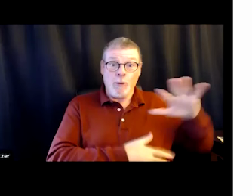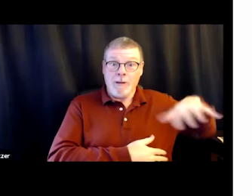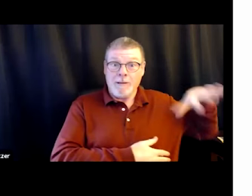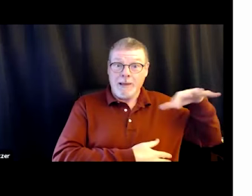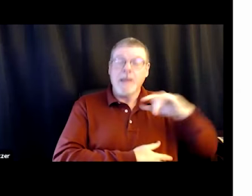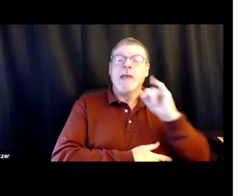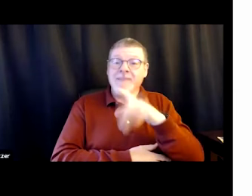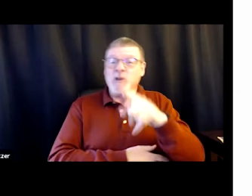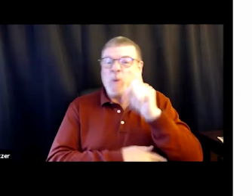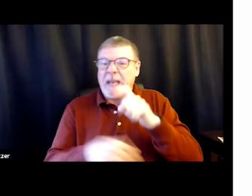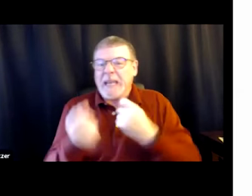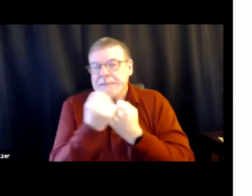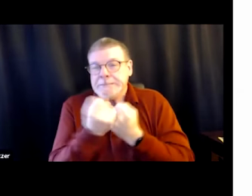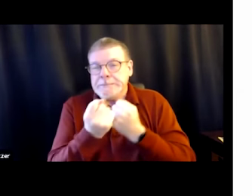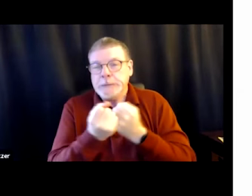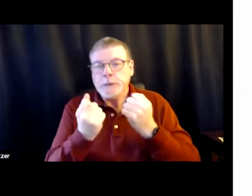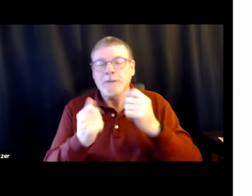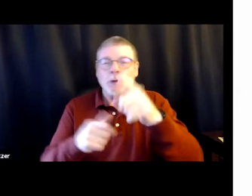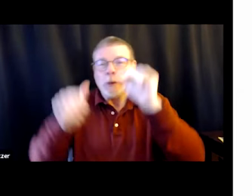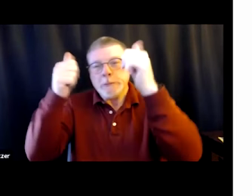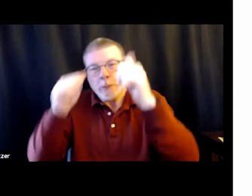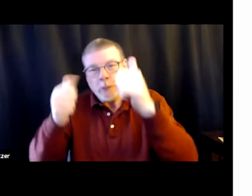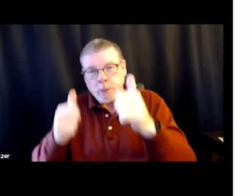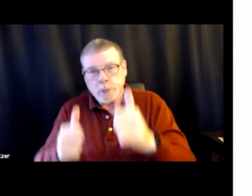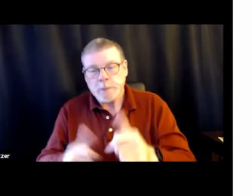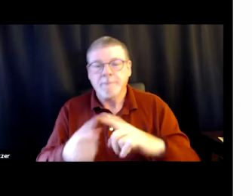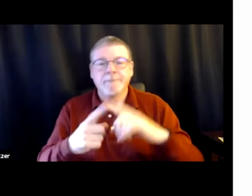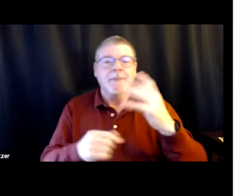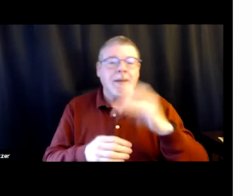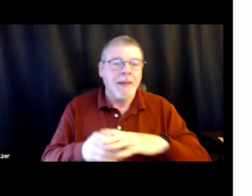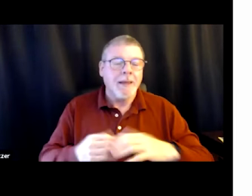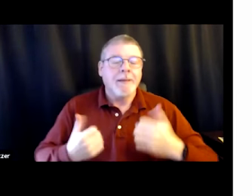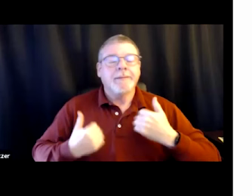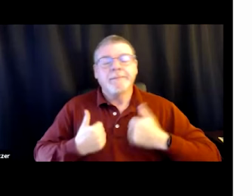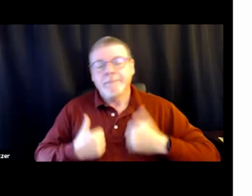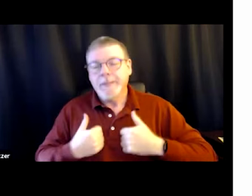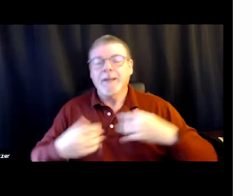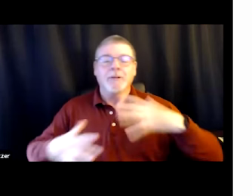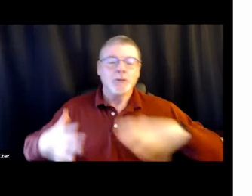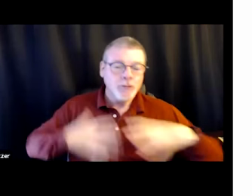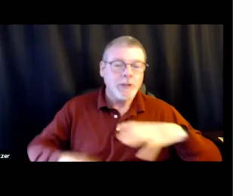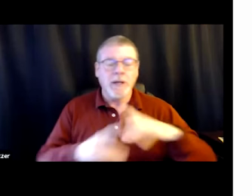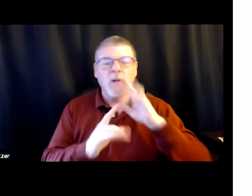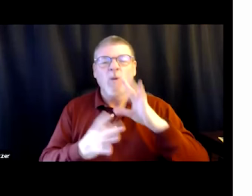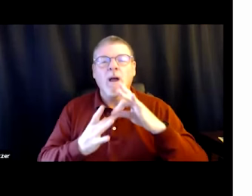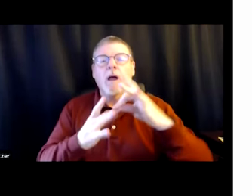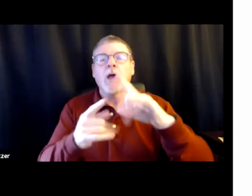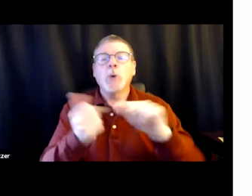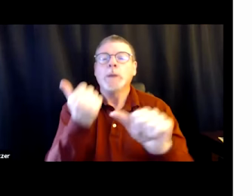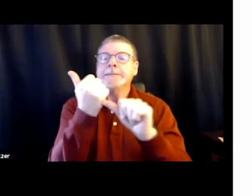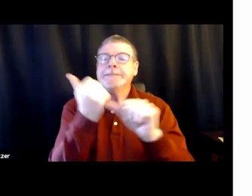needing support, assistance with activities of daily living, things like dressing, bathing, you would often move into an assisted living